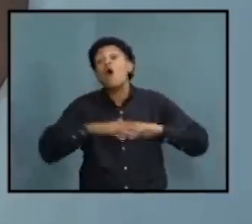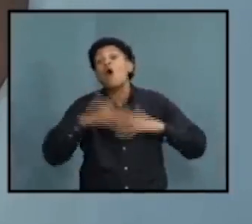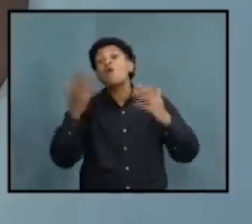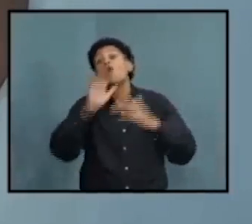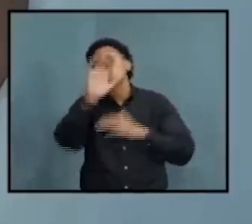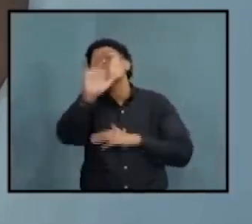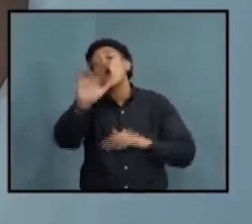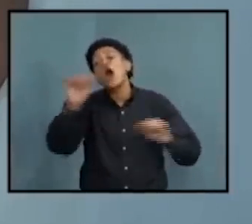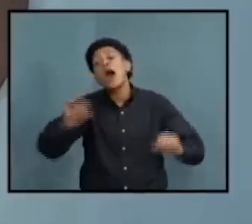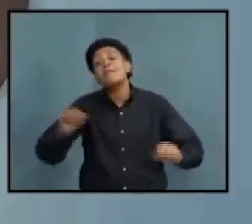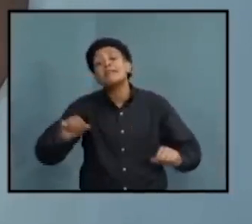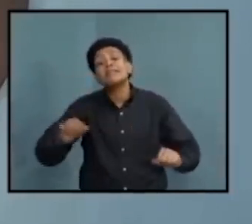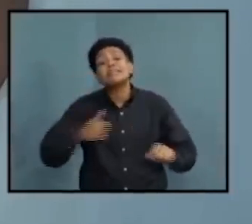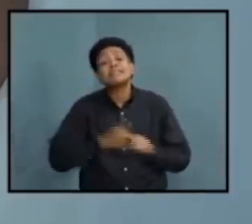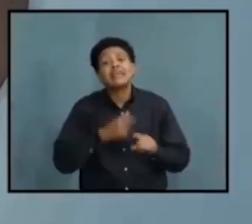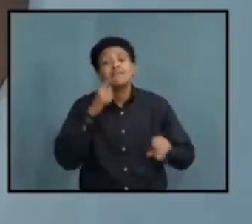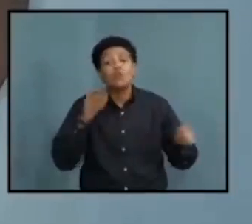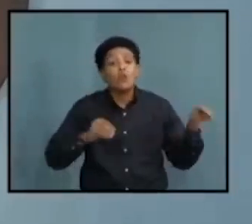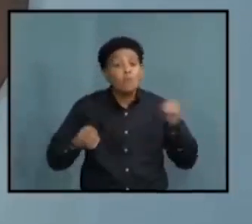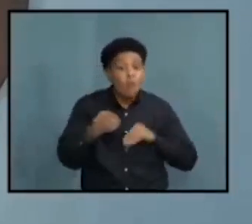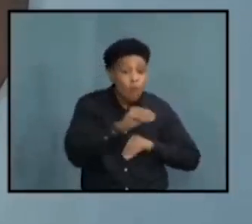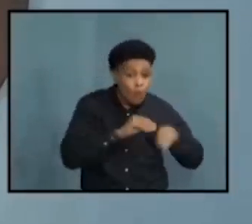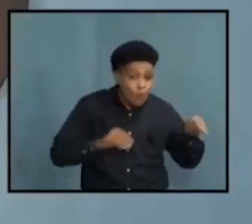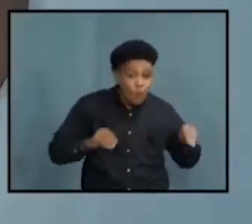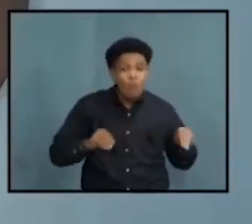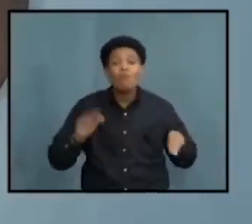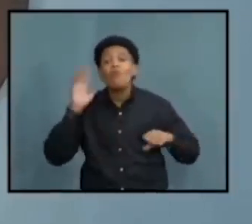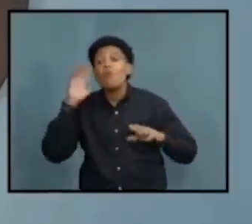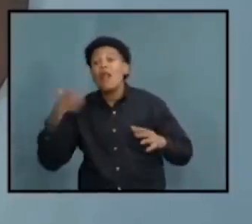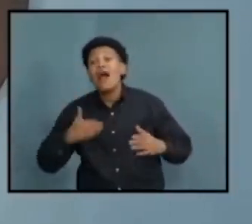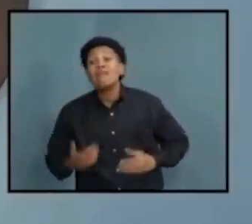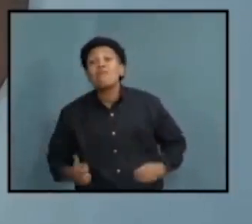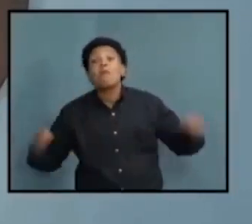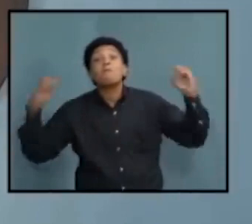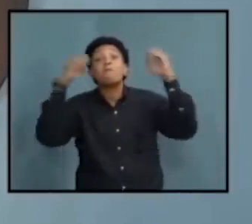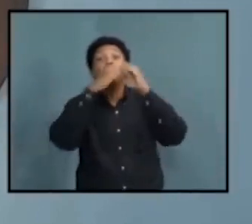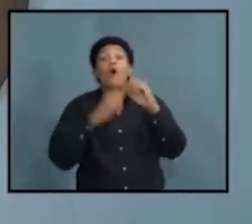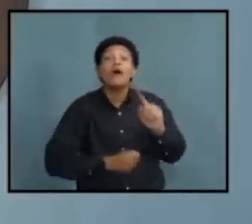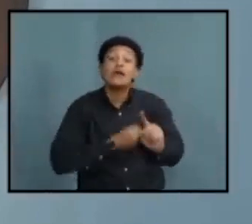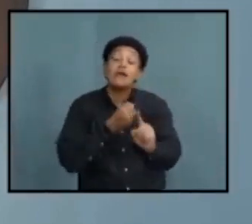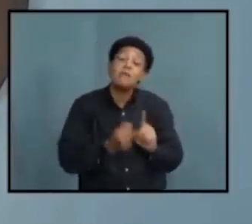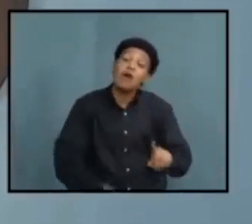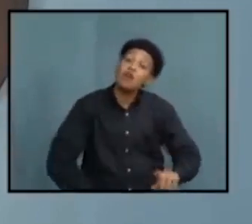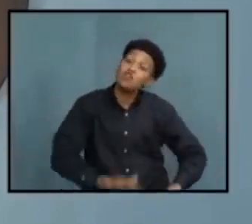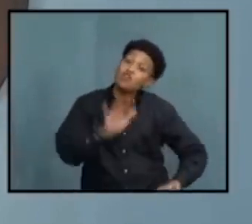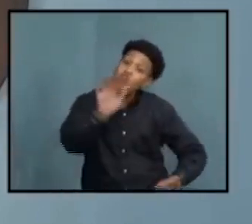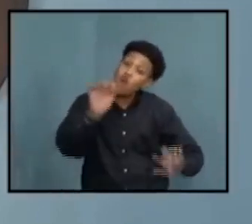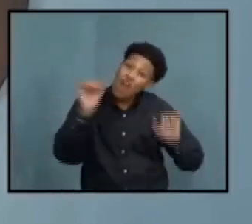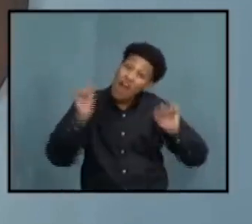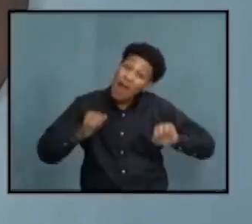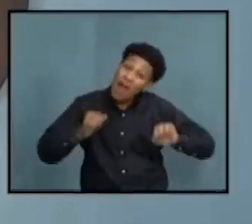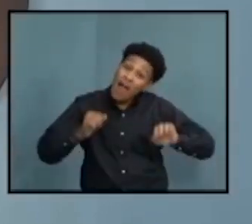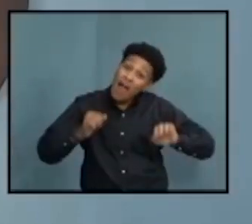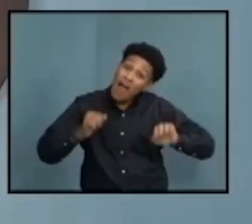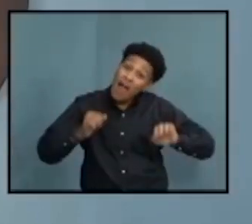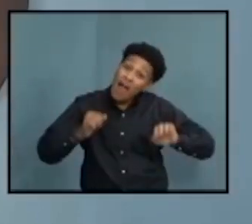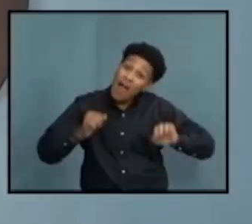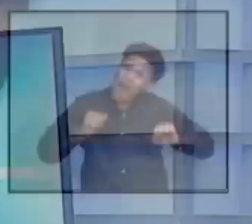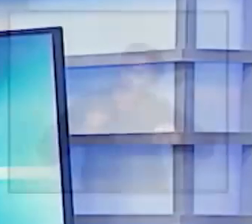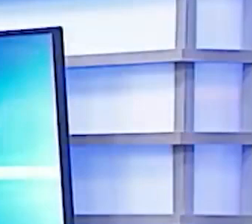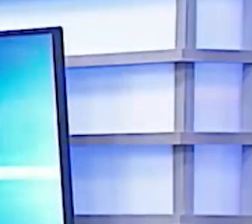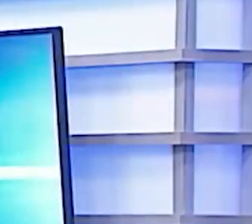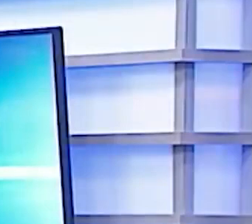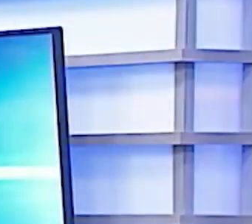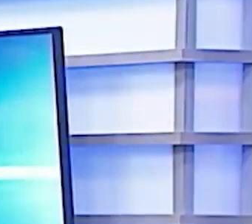your ability to move. It will have even greater impact on your ability to gather.